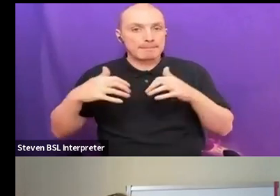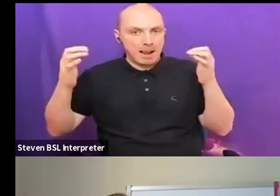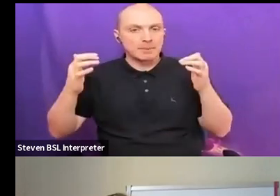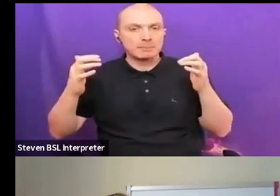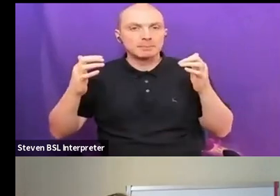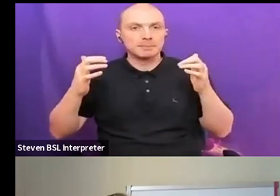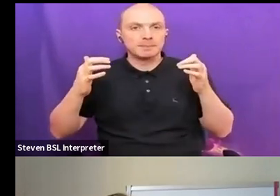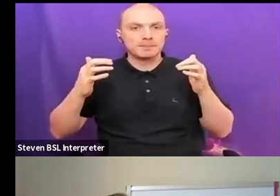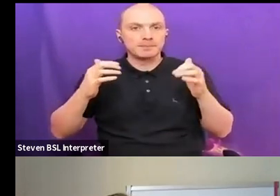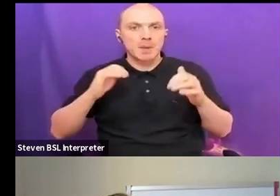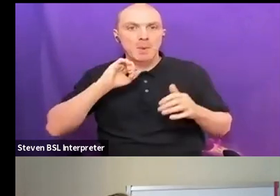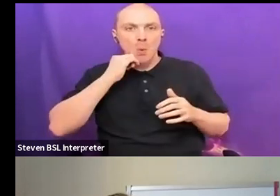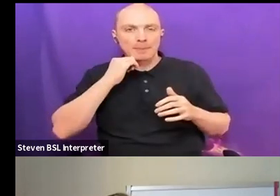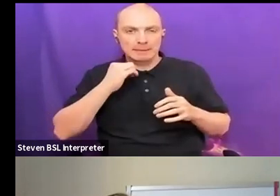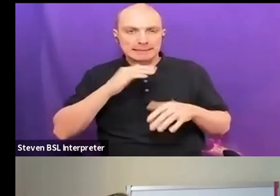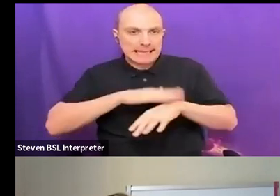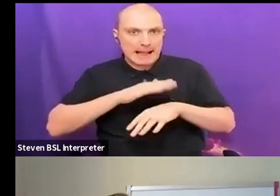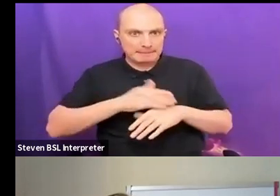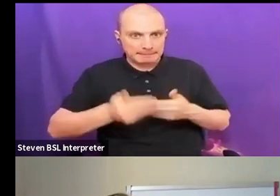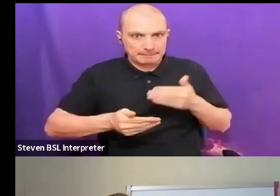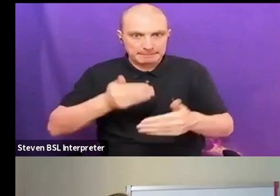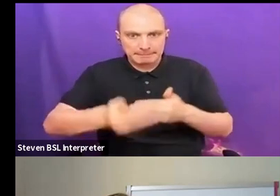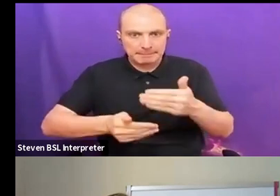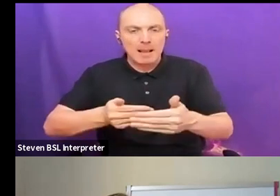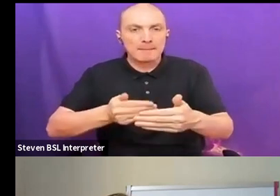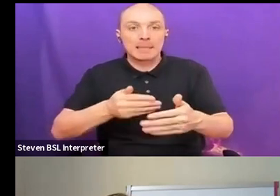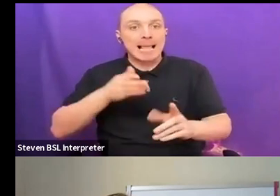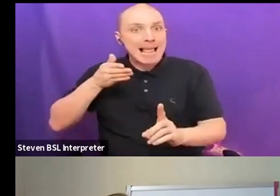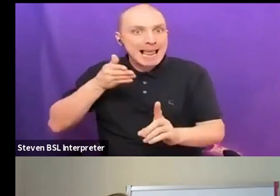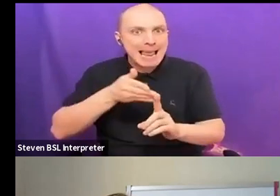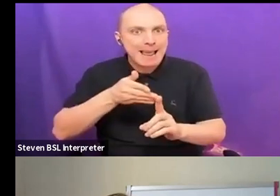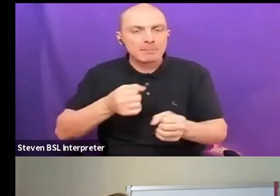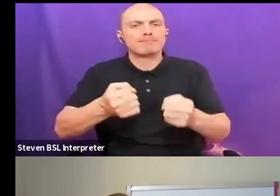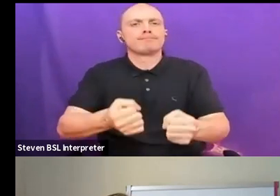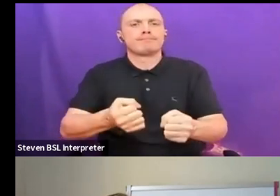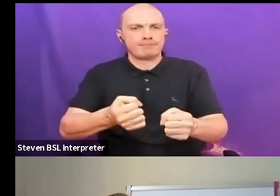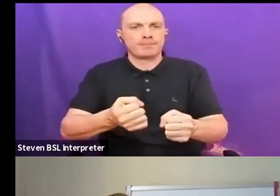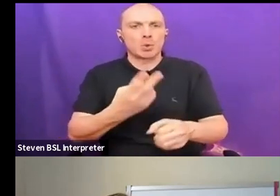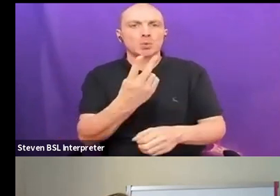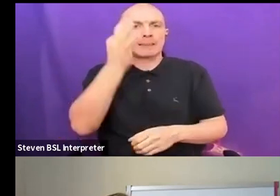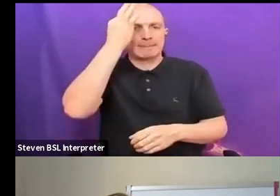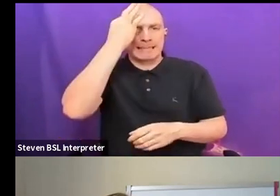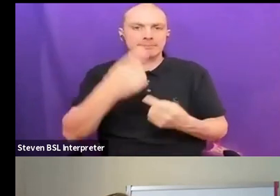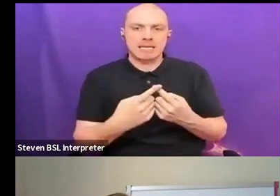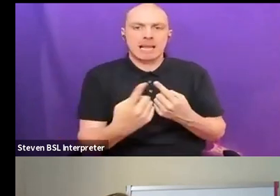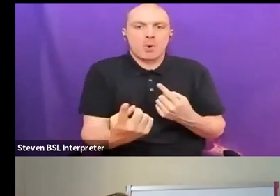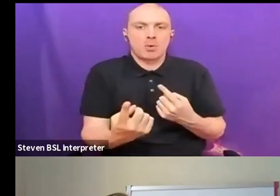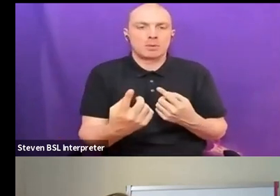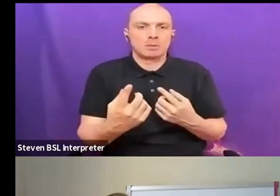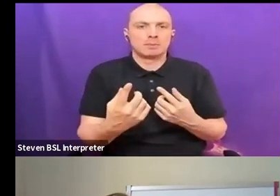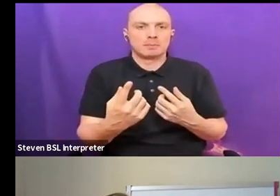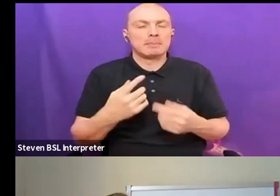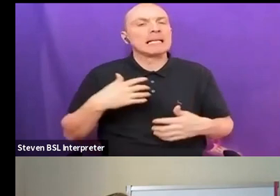the intent is to be much stronger about 20-minute neighbourhoods. How much appetite there'll be for out of town is an